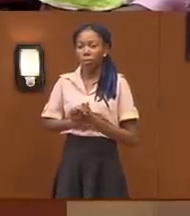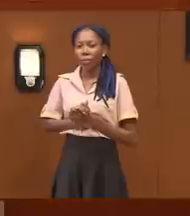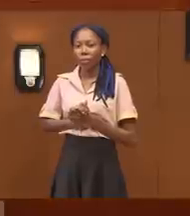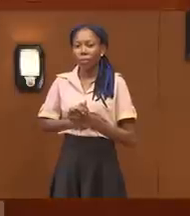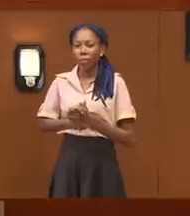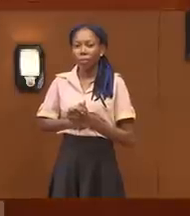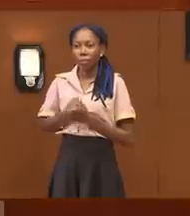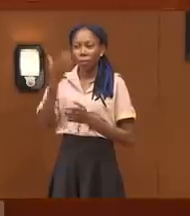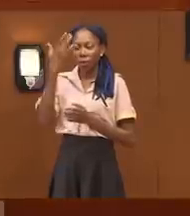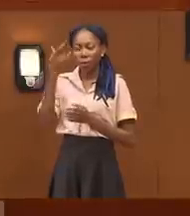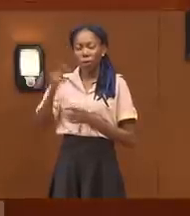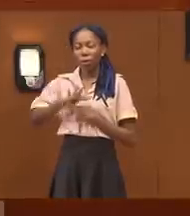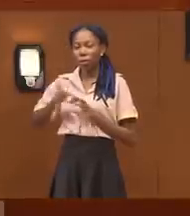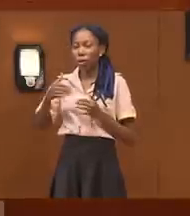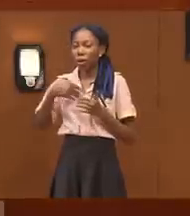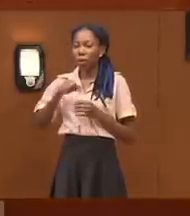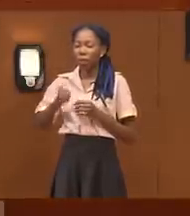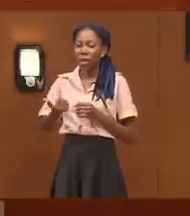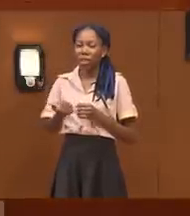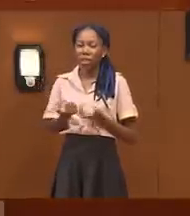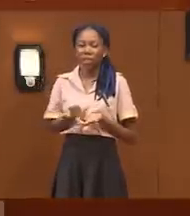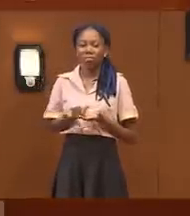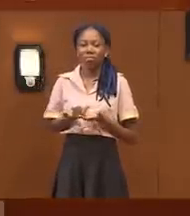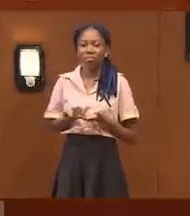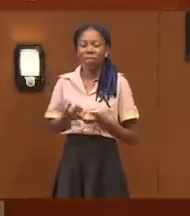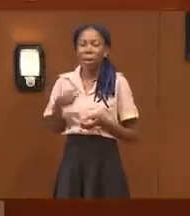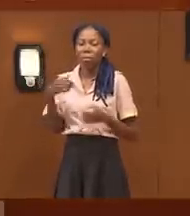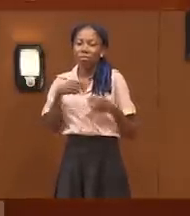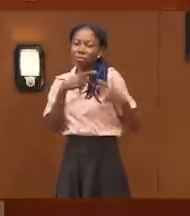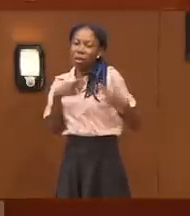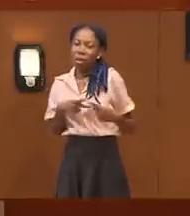I never had intention of this kind of